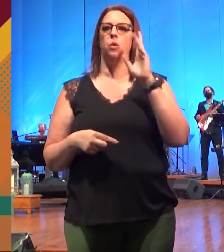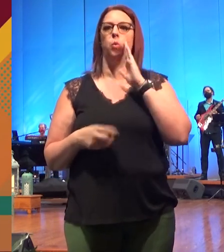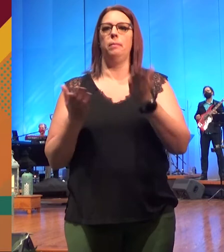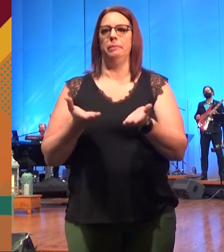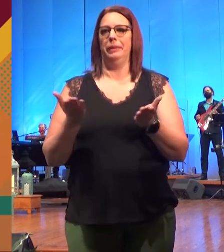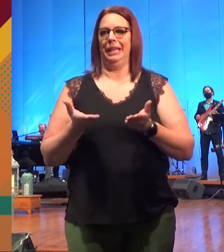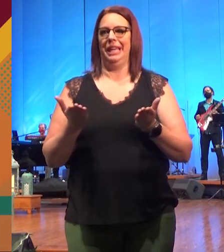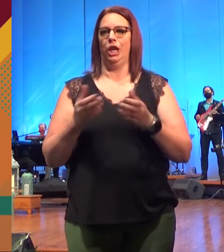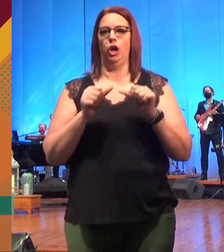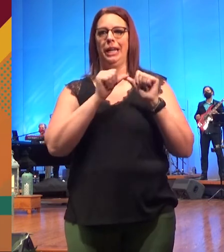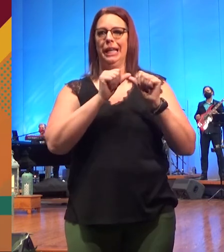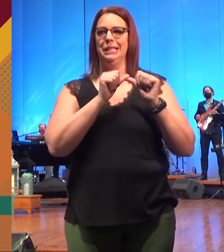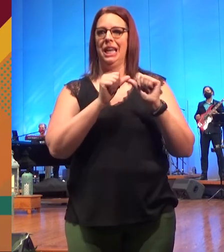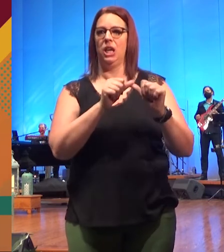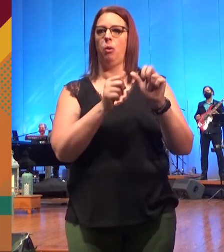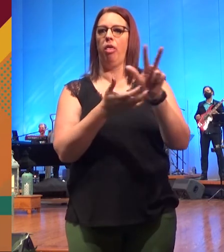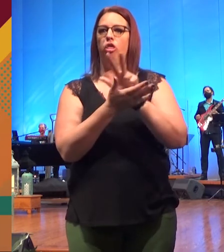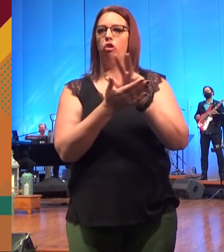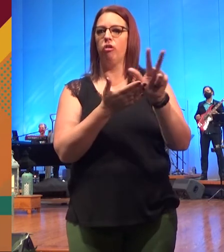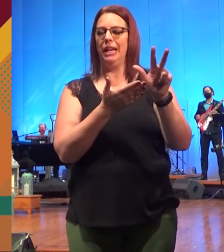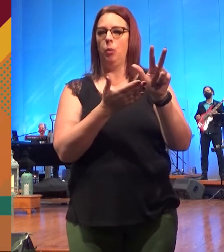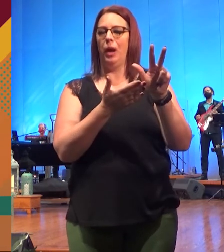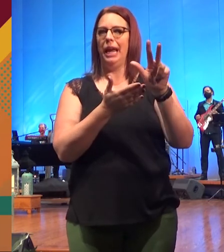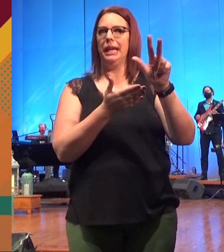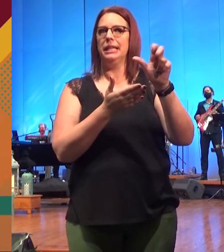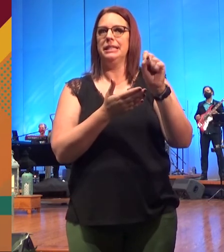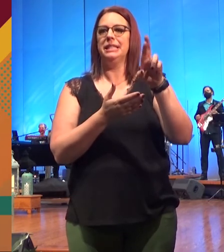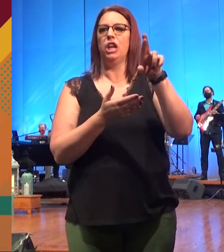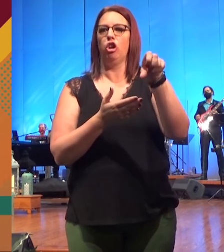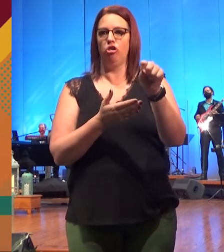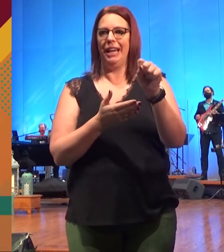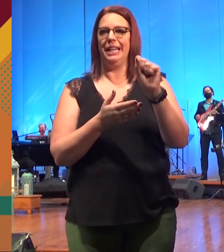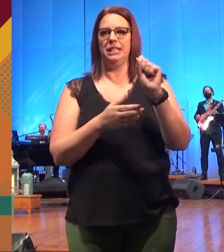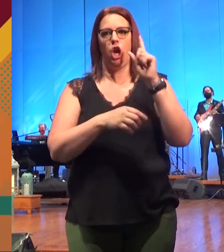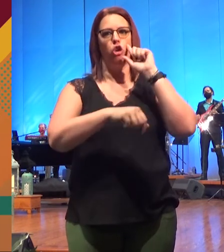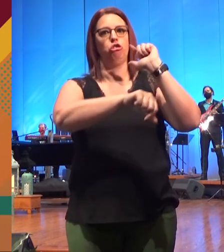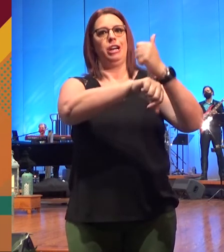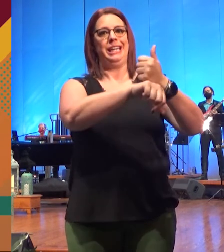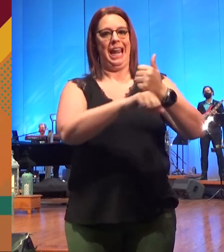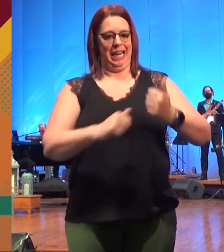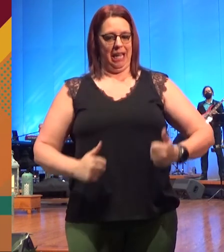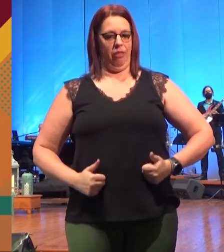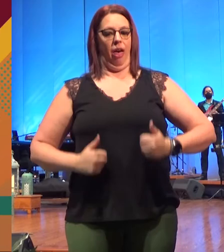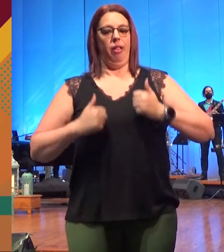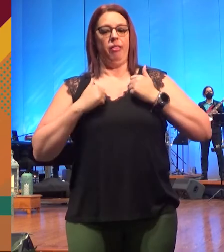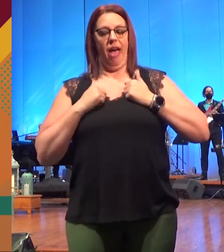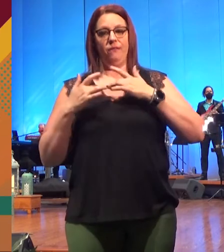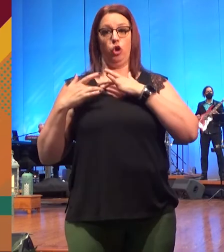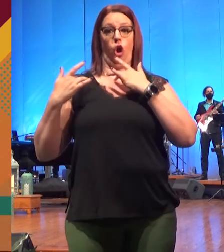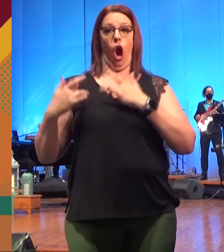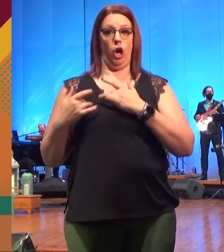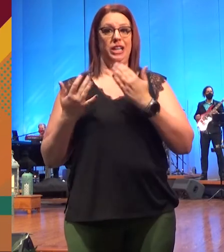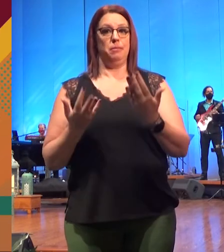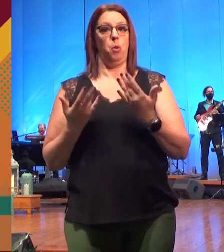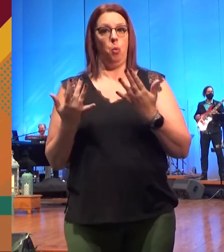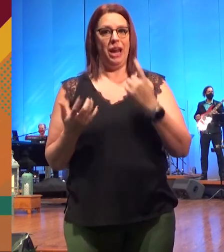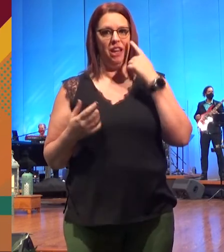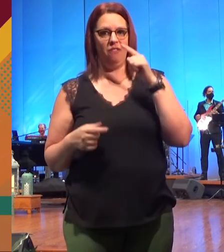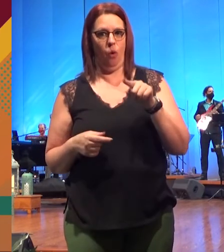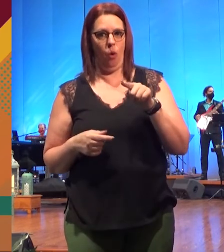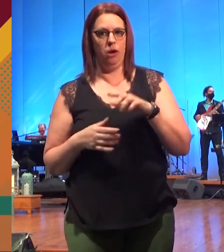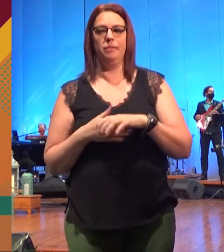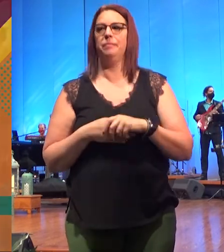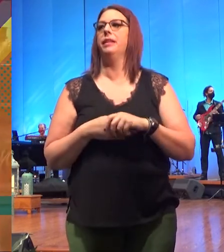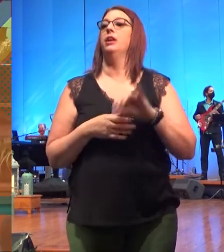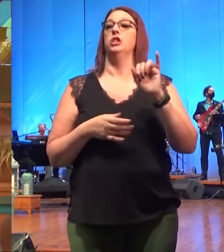great 3-part series called Creating the Life Your Heart Has Been Waiting For. So if your heart's been waiting for a life, join